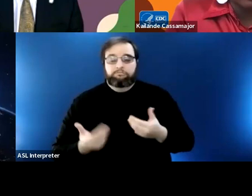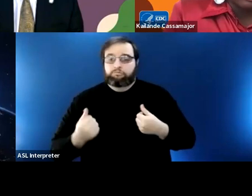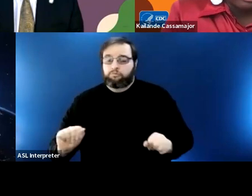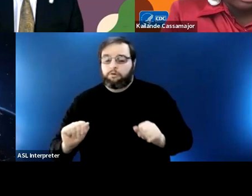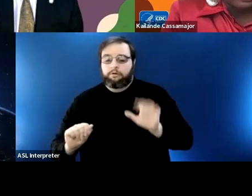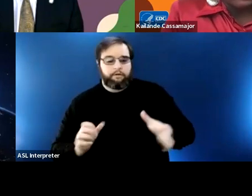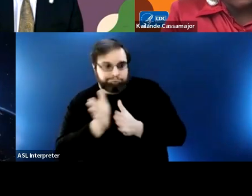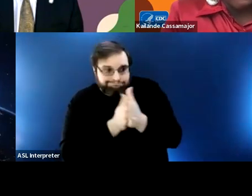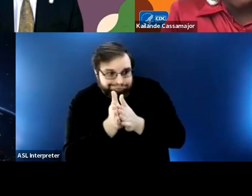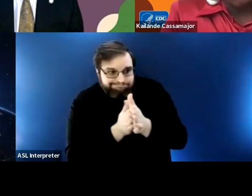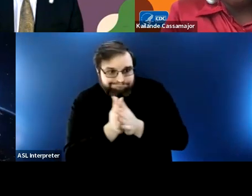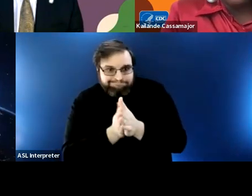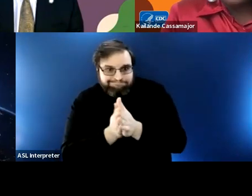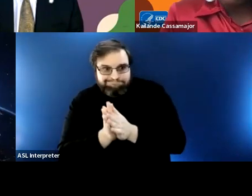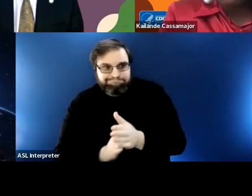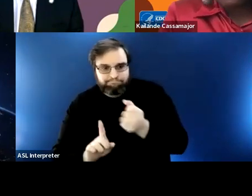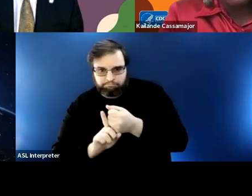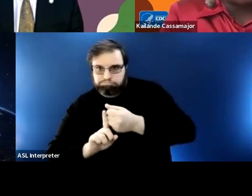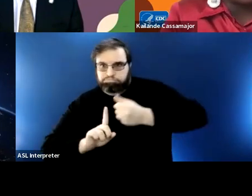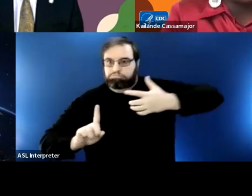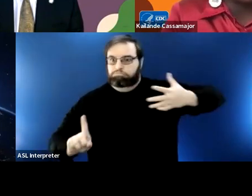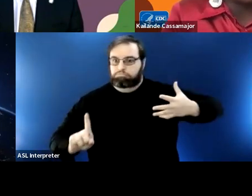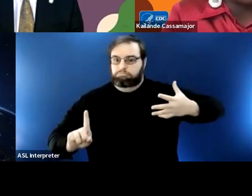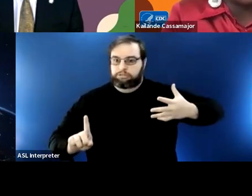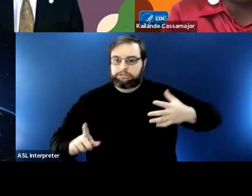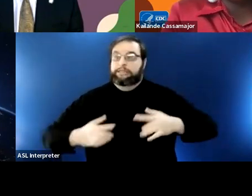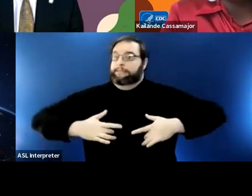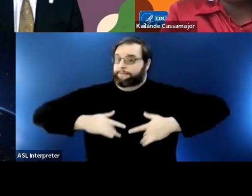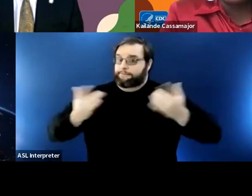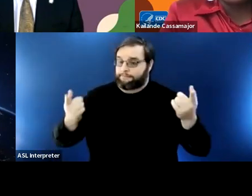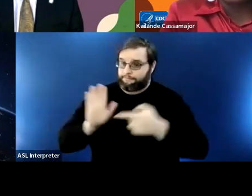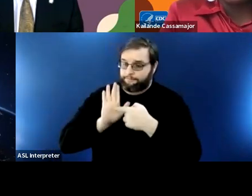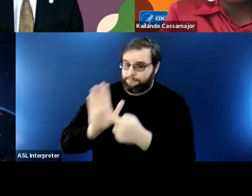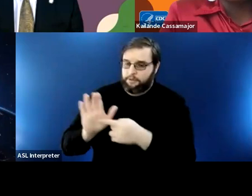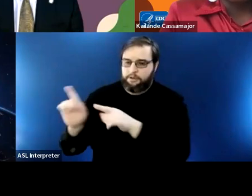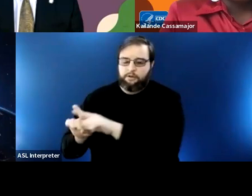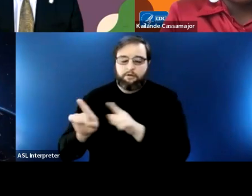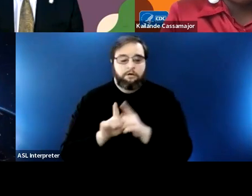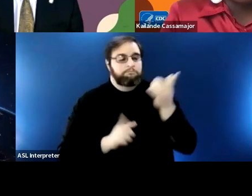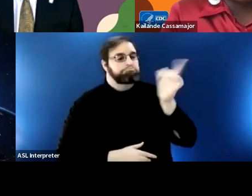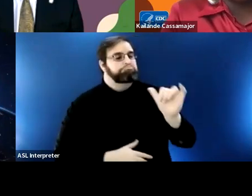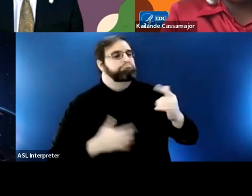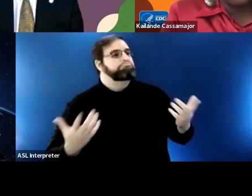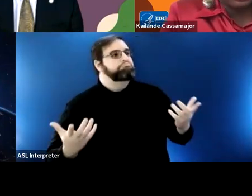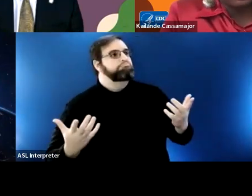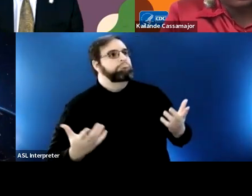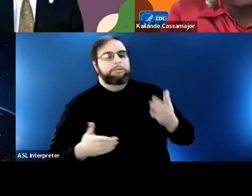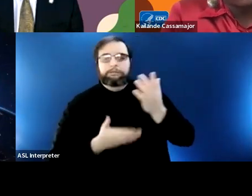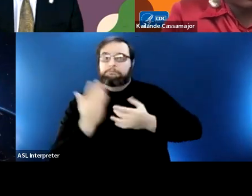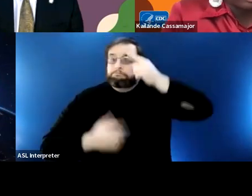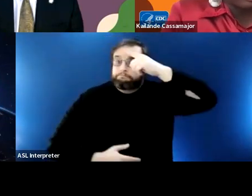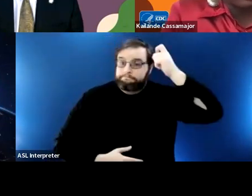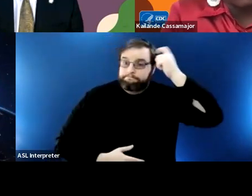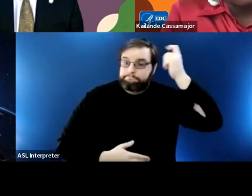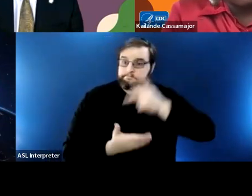initiative right now, through like kickoff events for students, or that could also look like summer or during